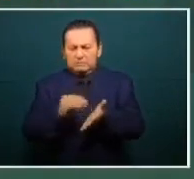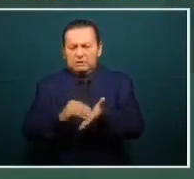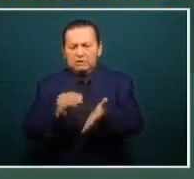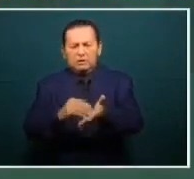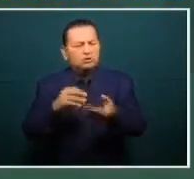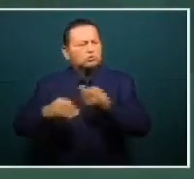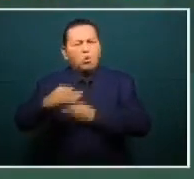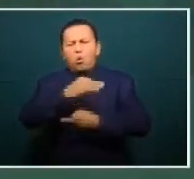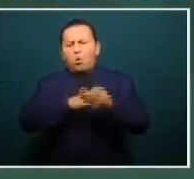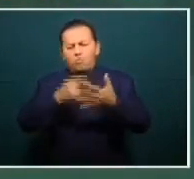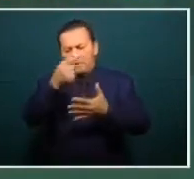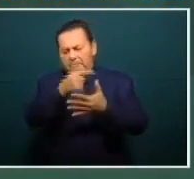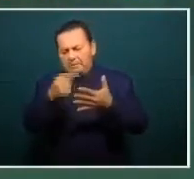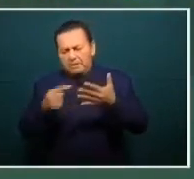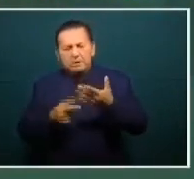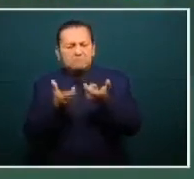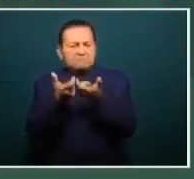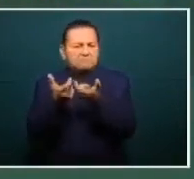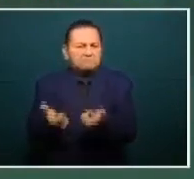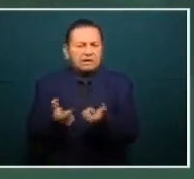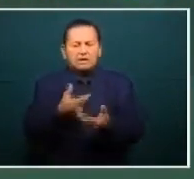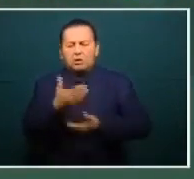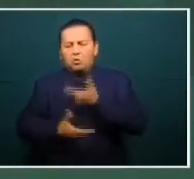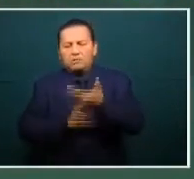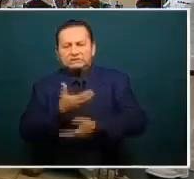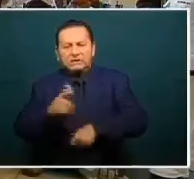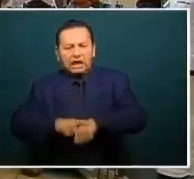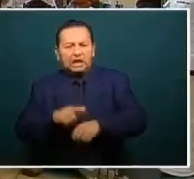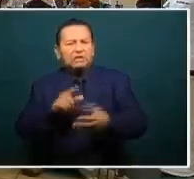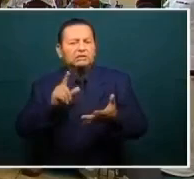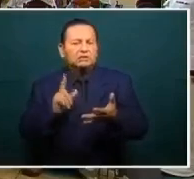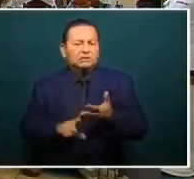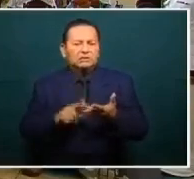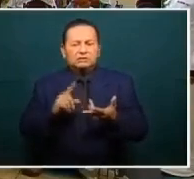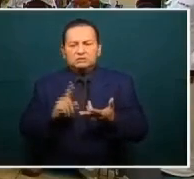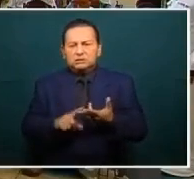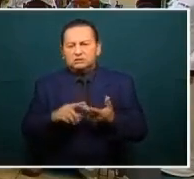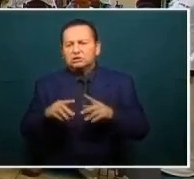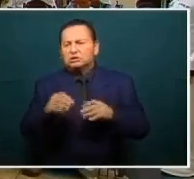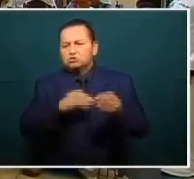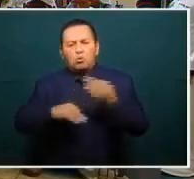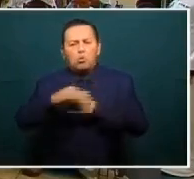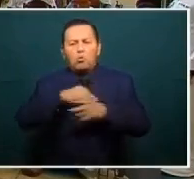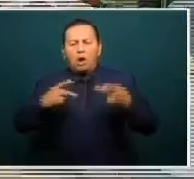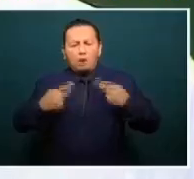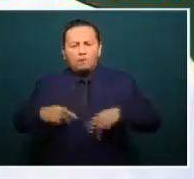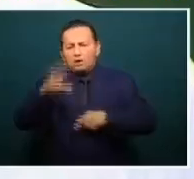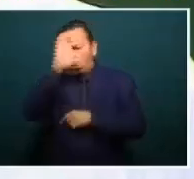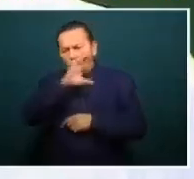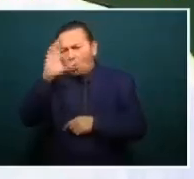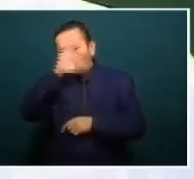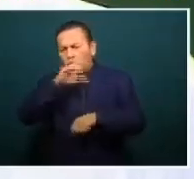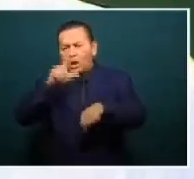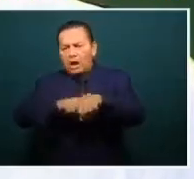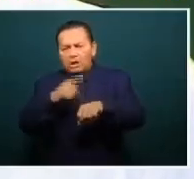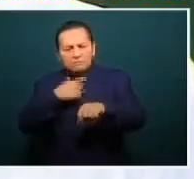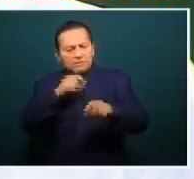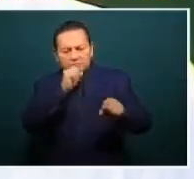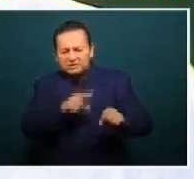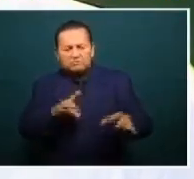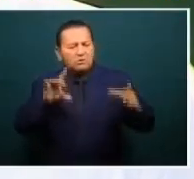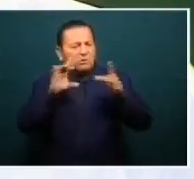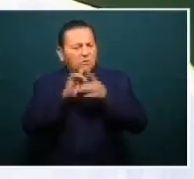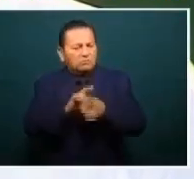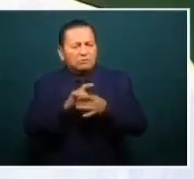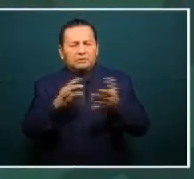They want the good relations to continue in all areas regarding economics, commercial,